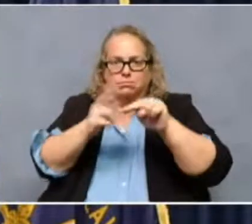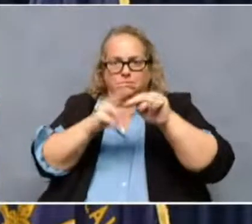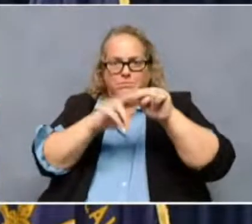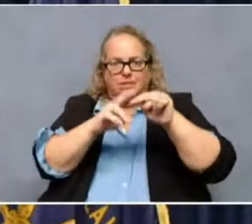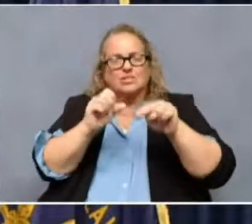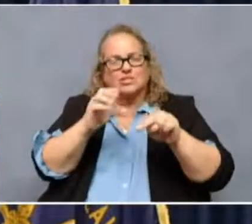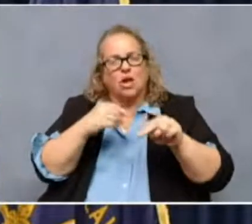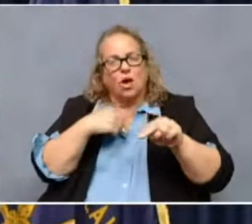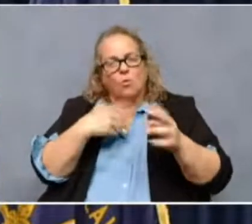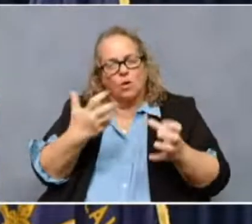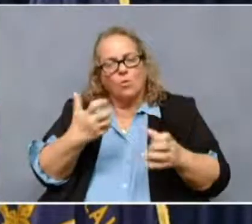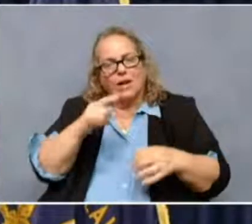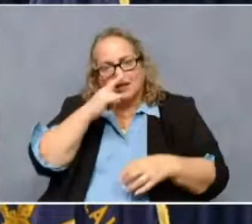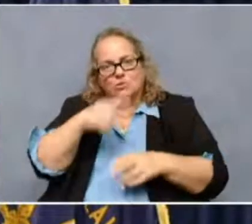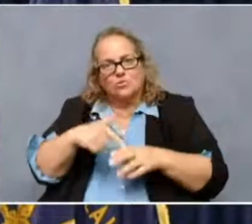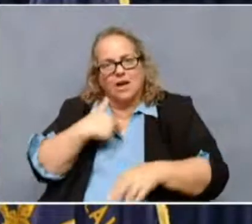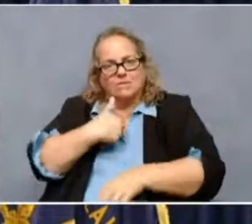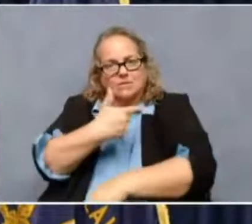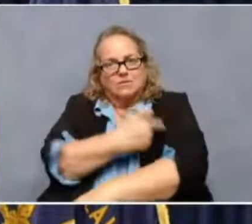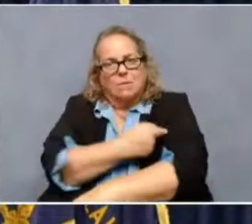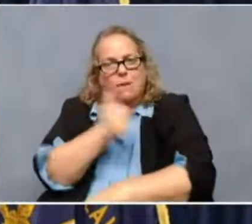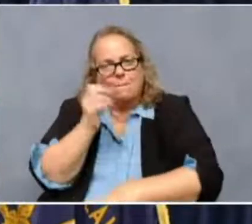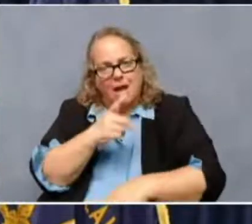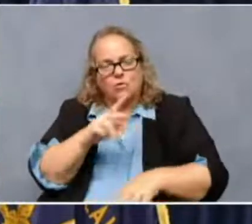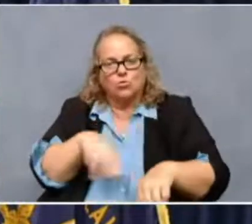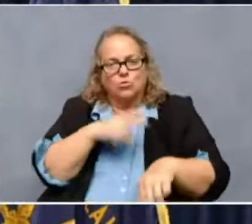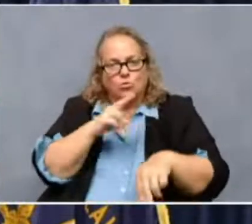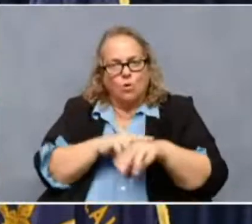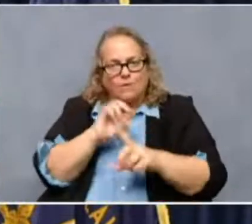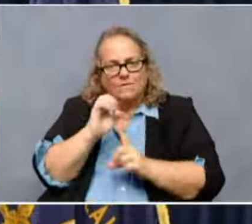possible. Kristen Kennedy, WKYT.